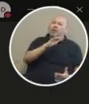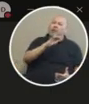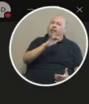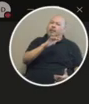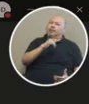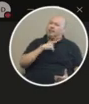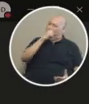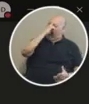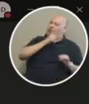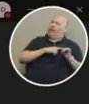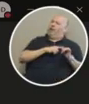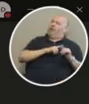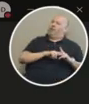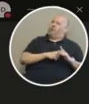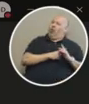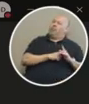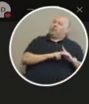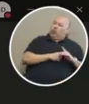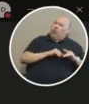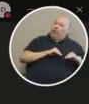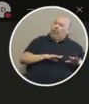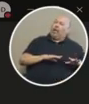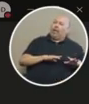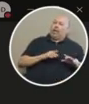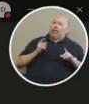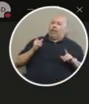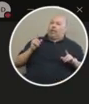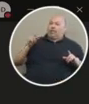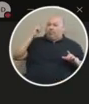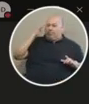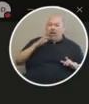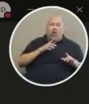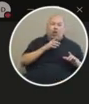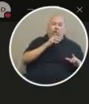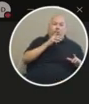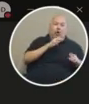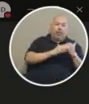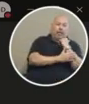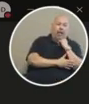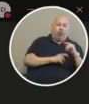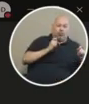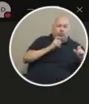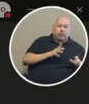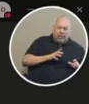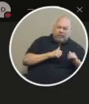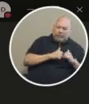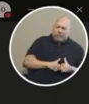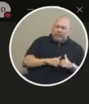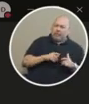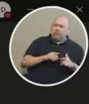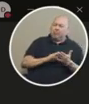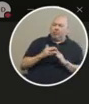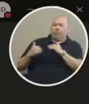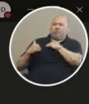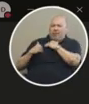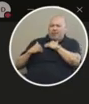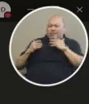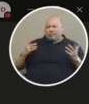just, from the very beginning, the mayor and the judge put out that voluntary compliance is what is needed. We need people to act